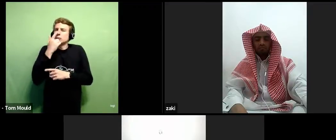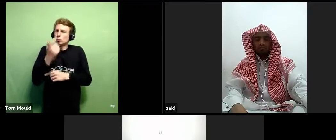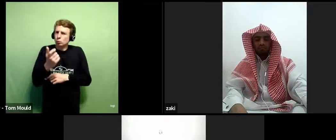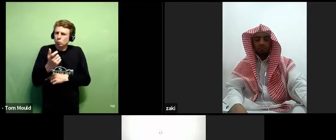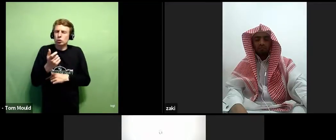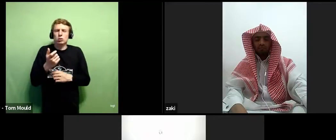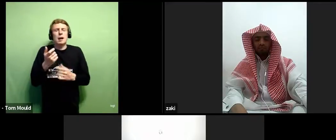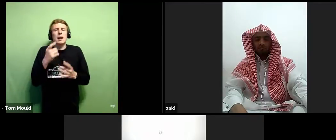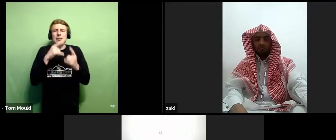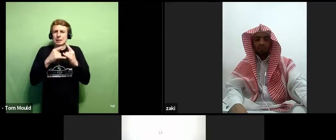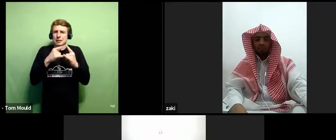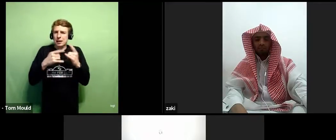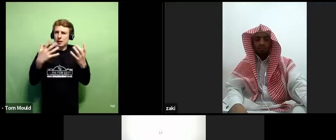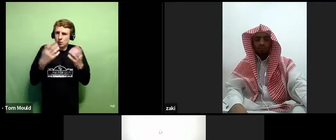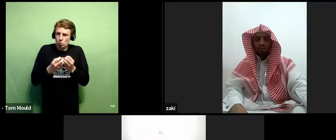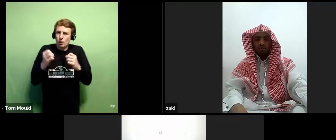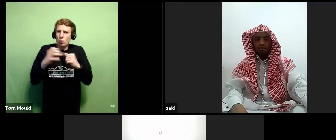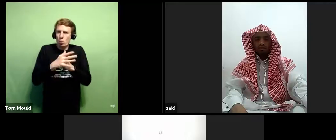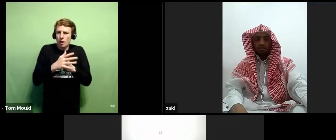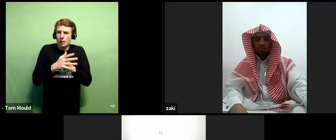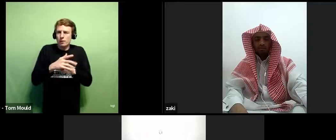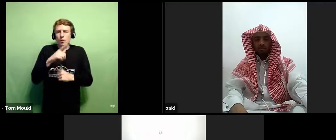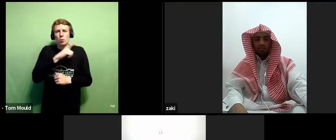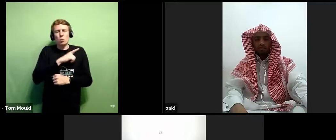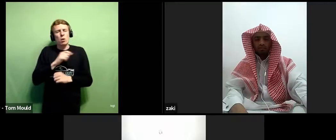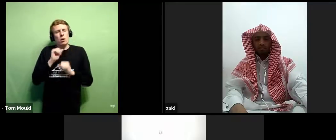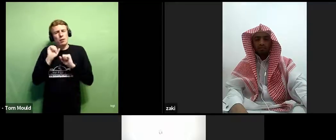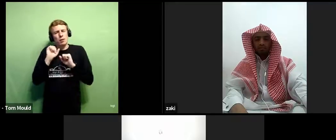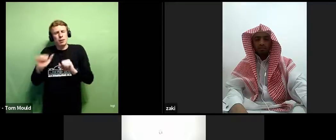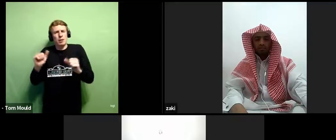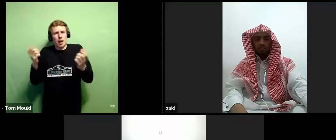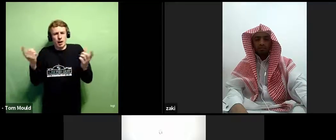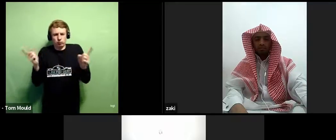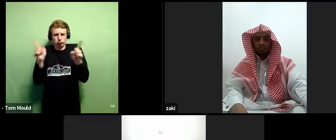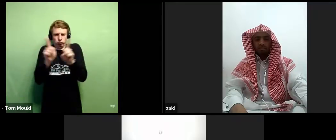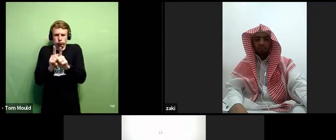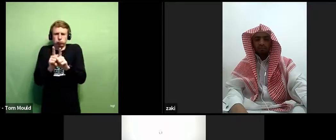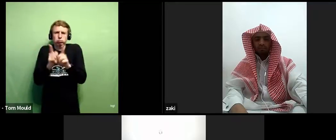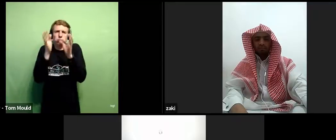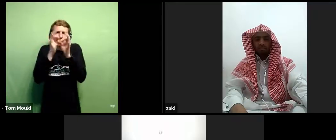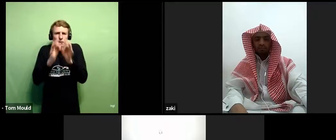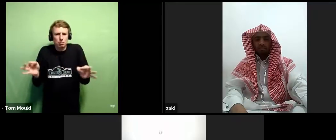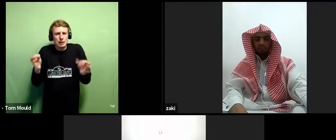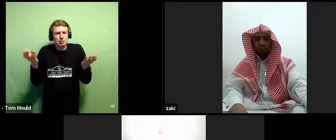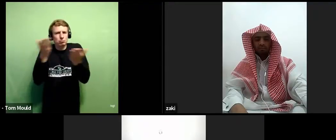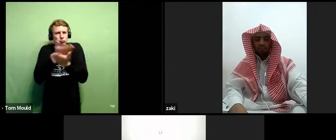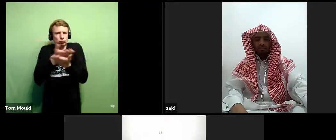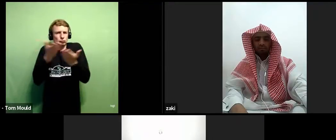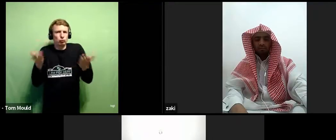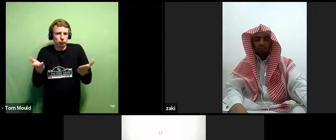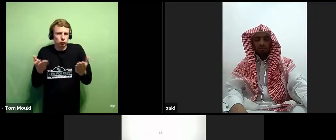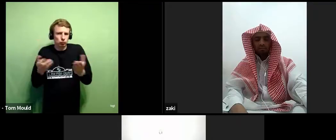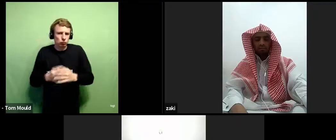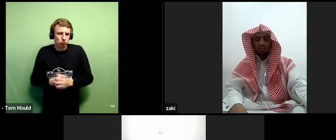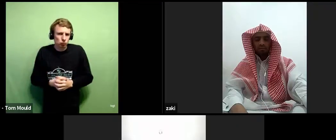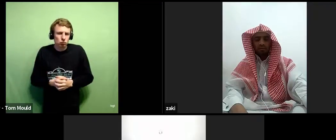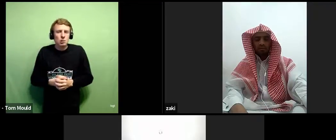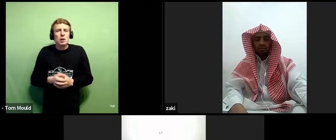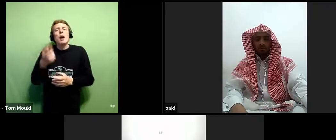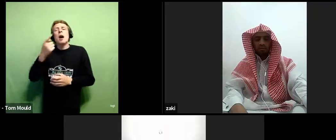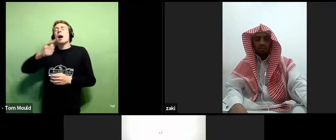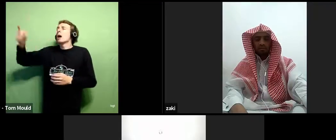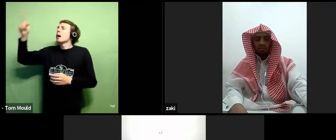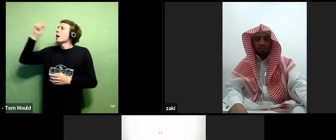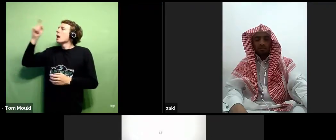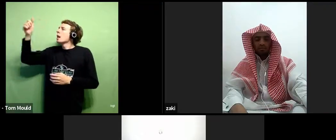body cover for you, and you are the same for them. Allah knows that you used to deceive yourselves, so He